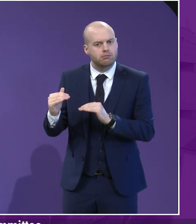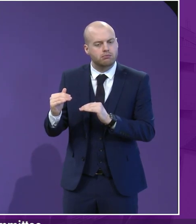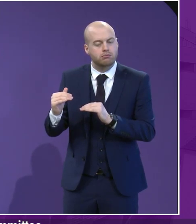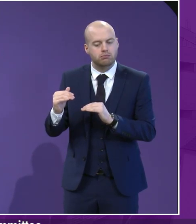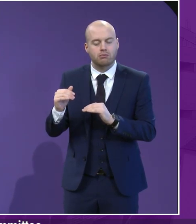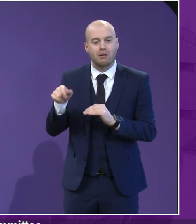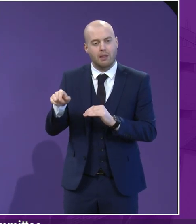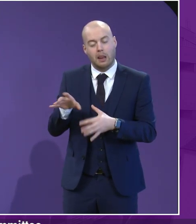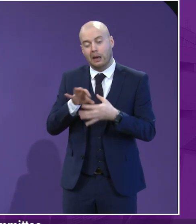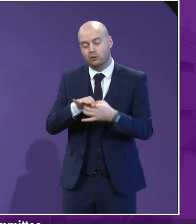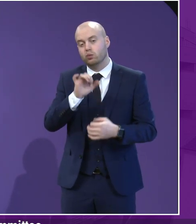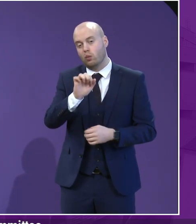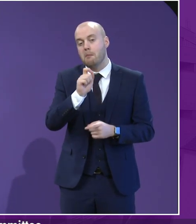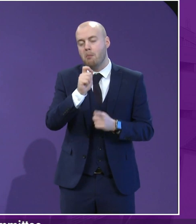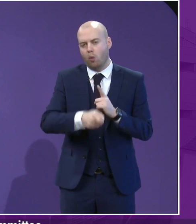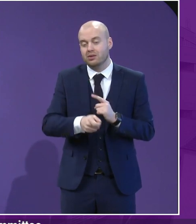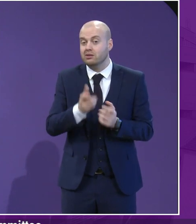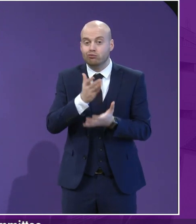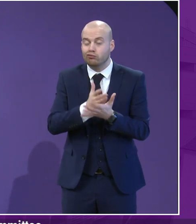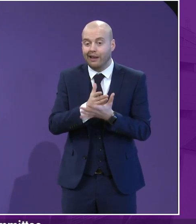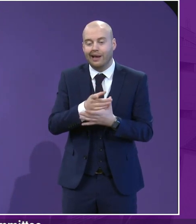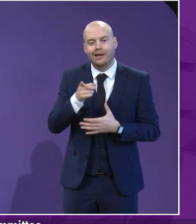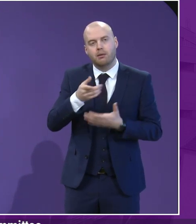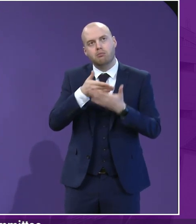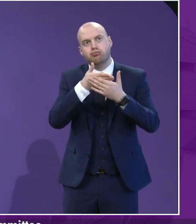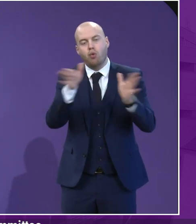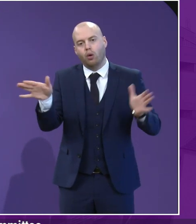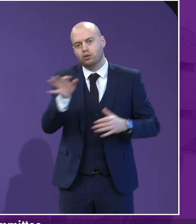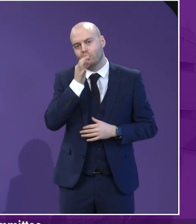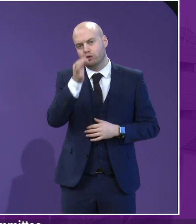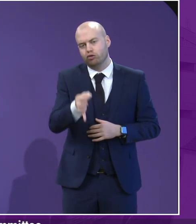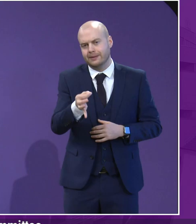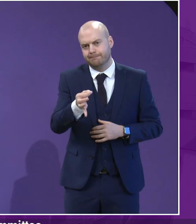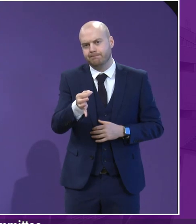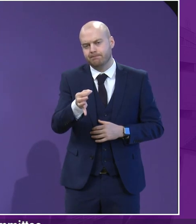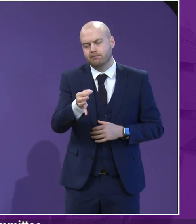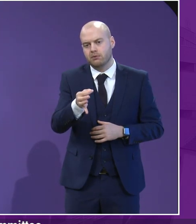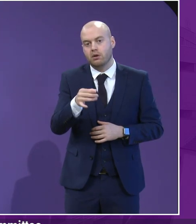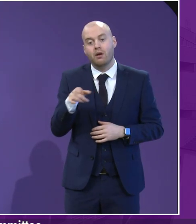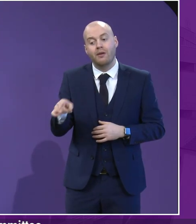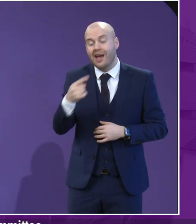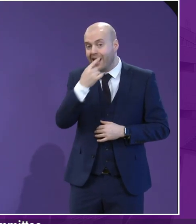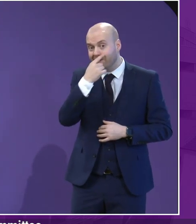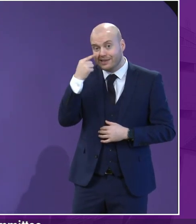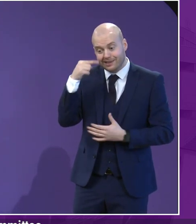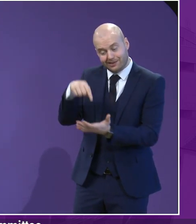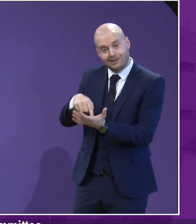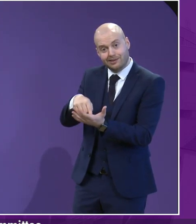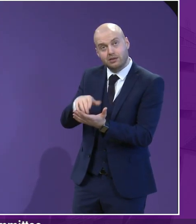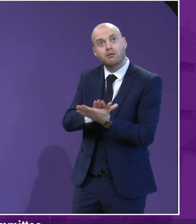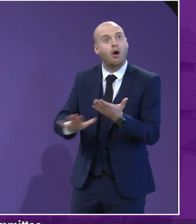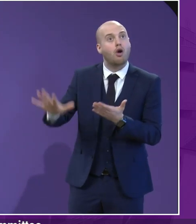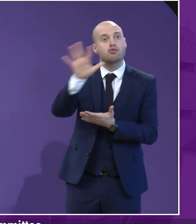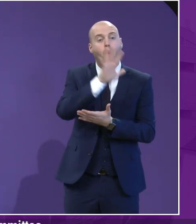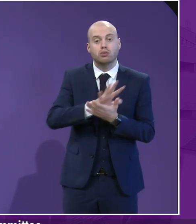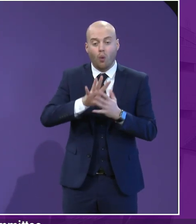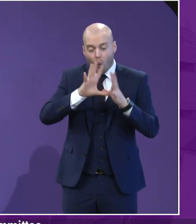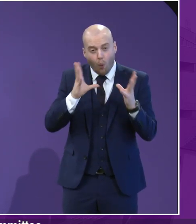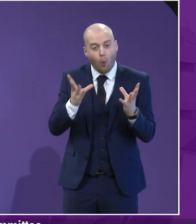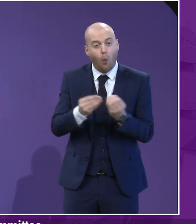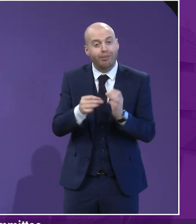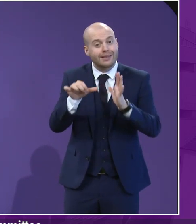are self-harm and suicide, and this happens within a small minority of cases, which is really something we've got